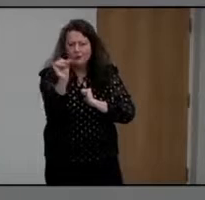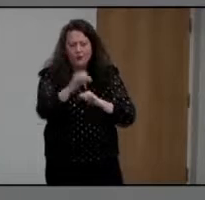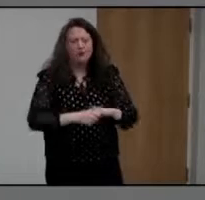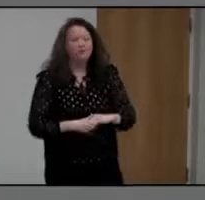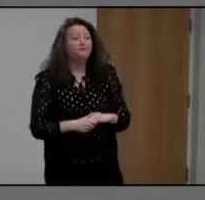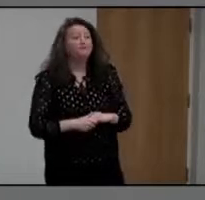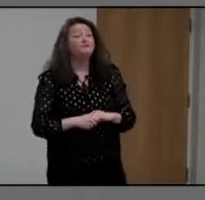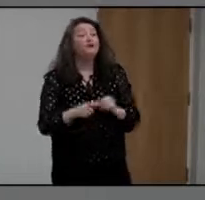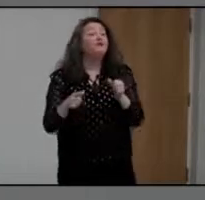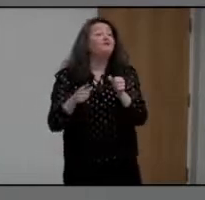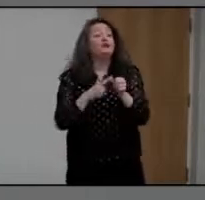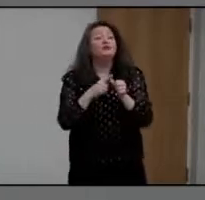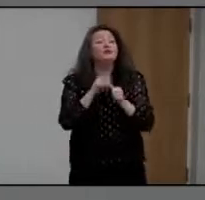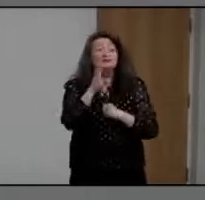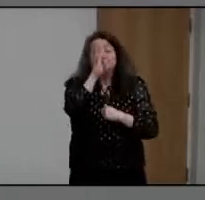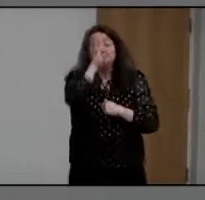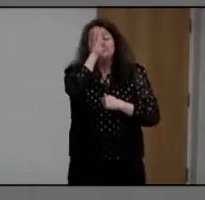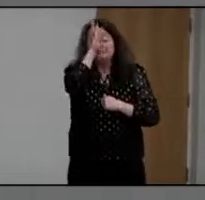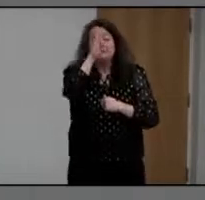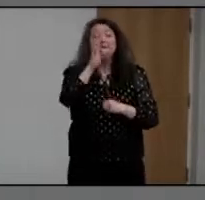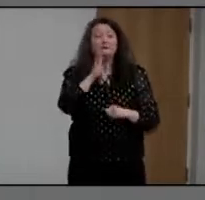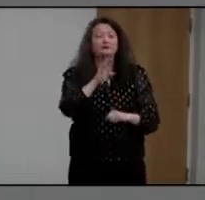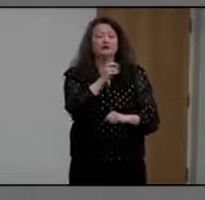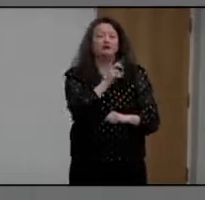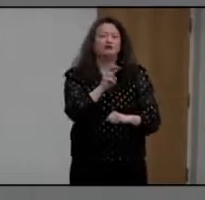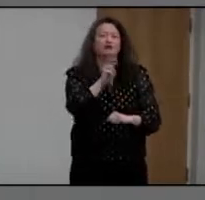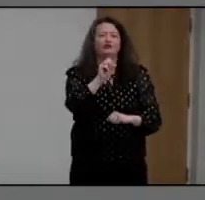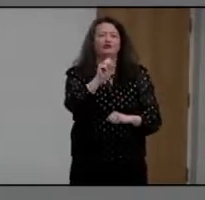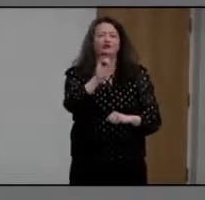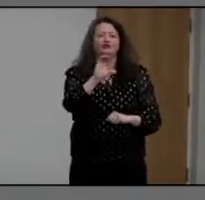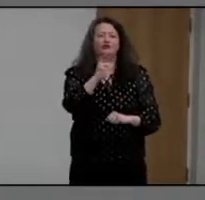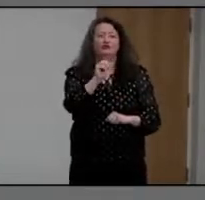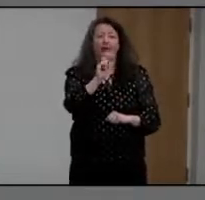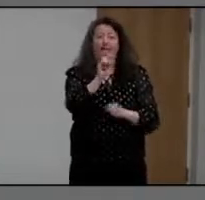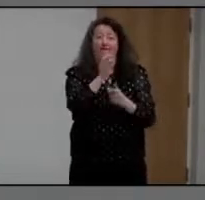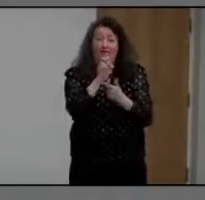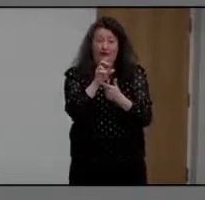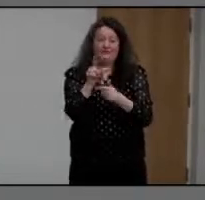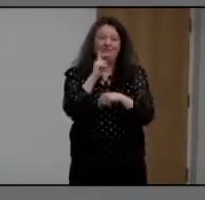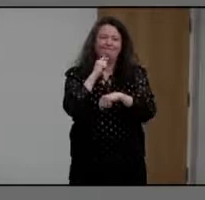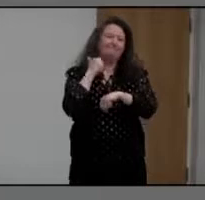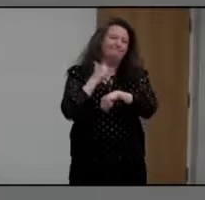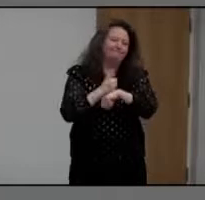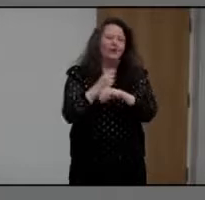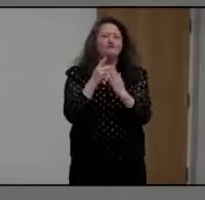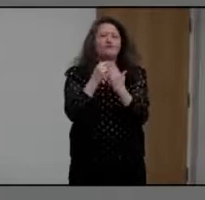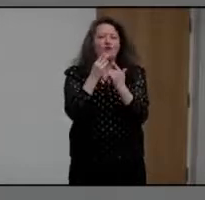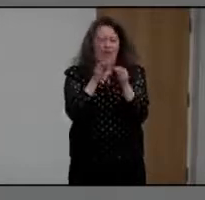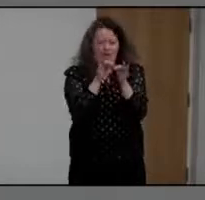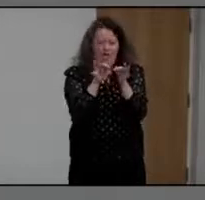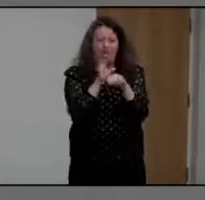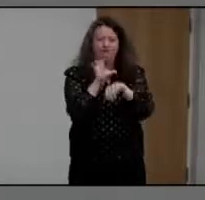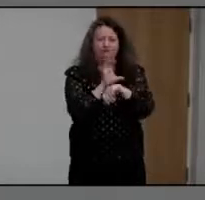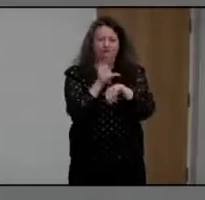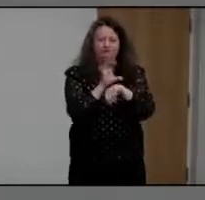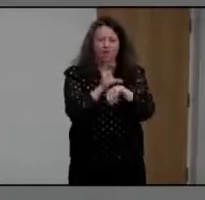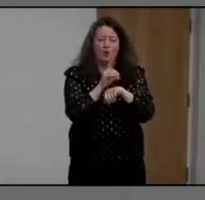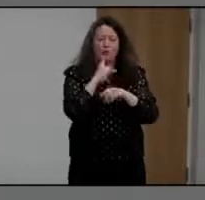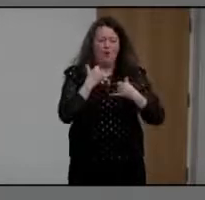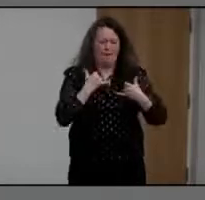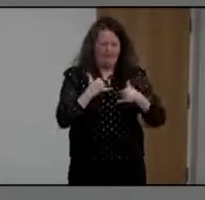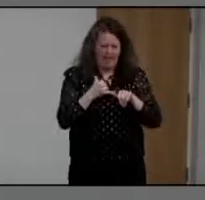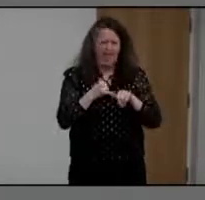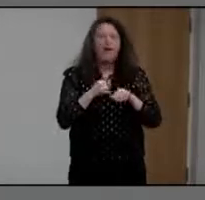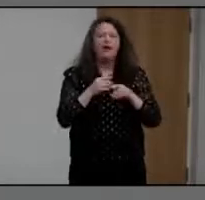program by Dr. Jonathan Schaefer that tied for first place in the World Computer Chess Championship in